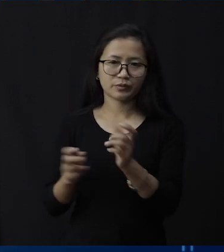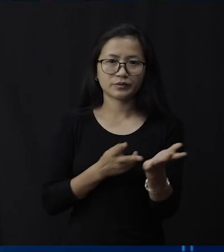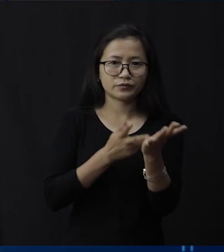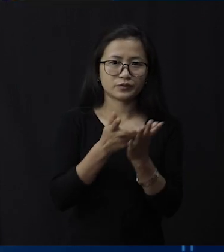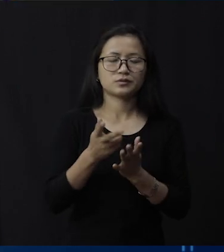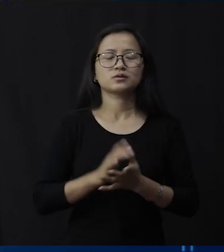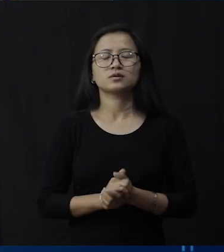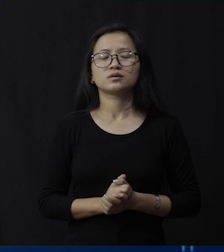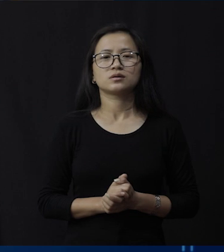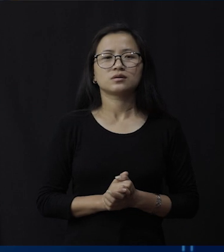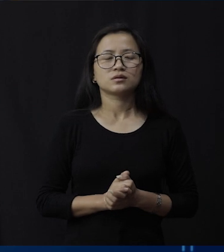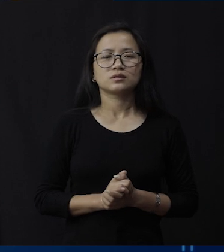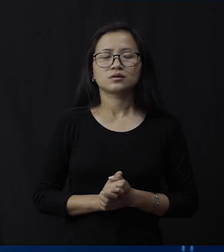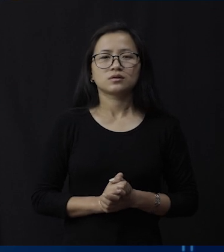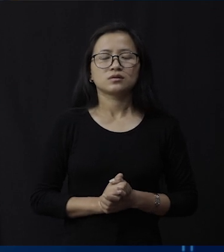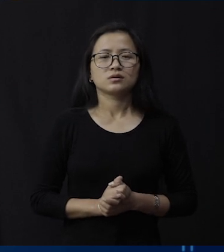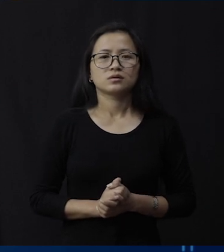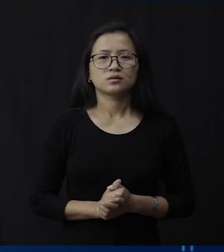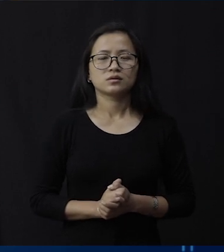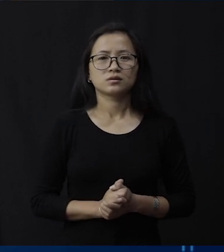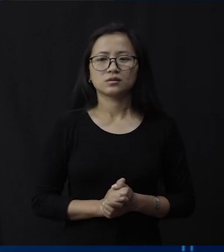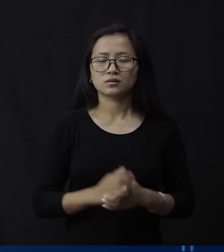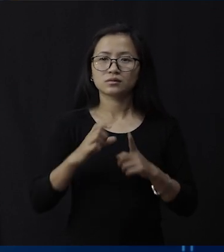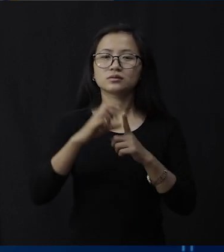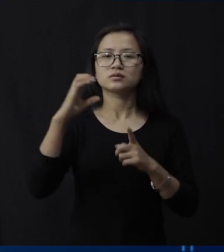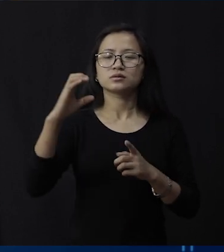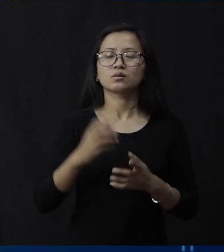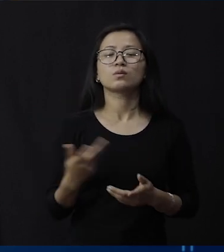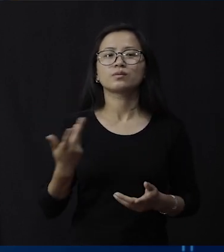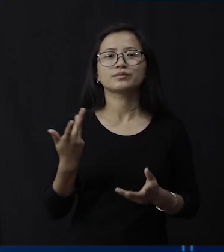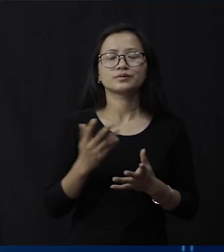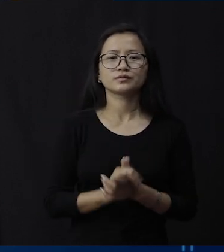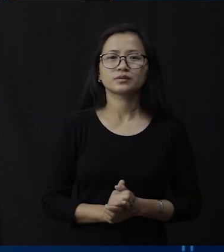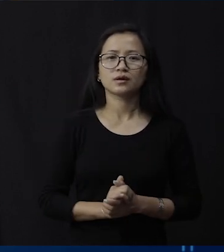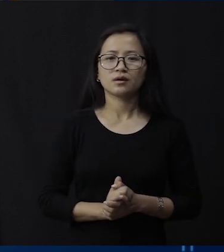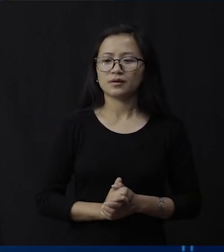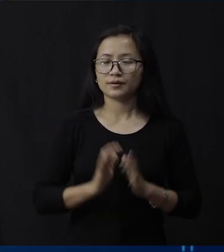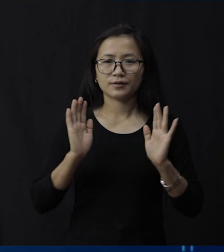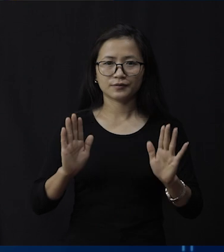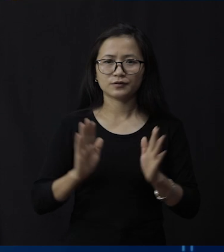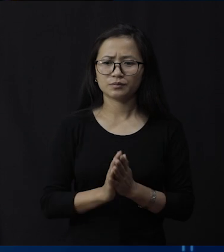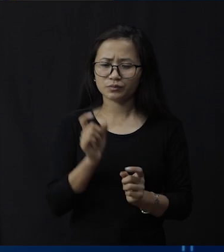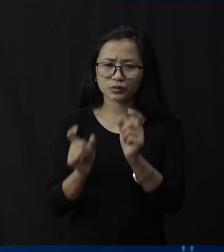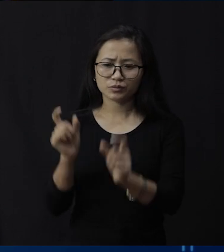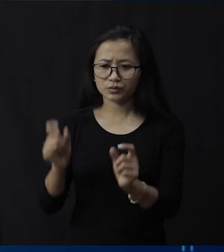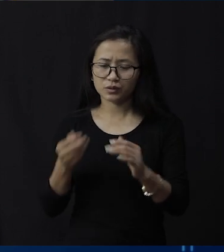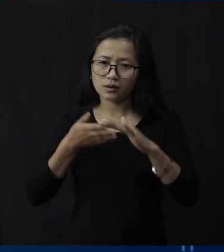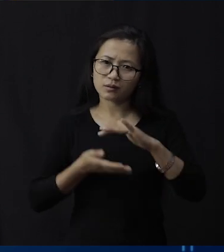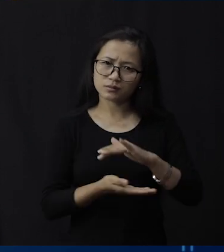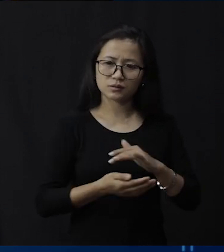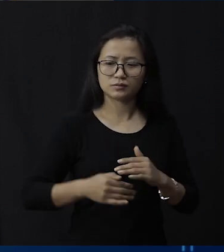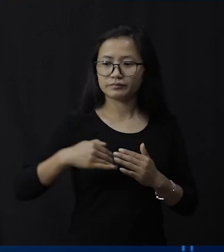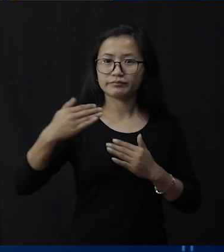right? So this DC, what happens is he have certain people who works under